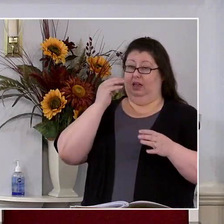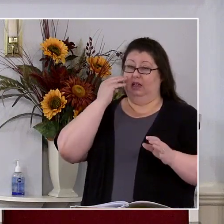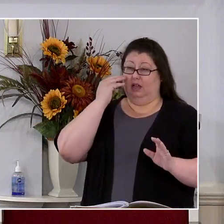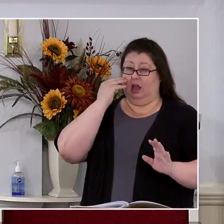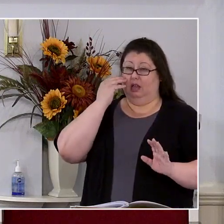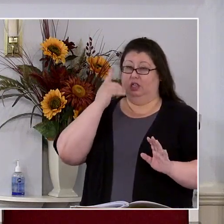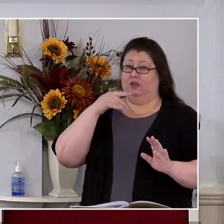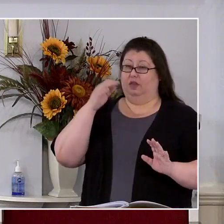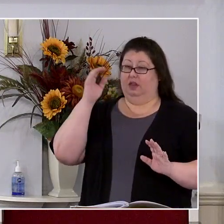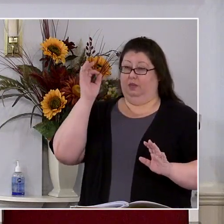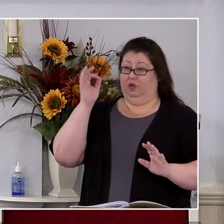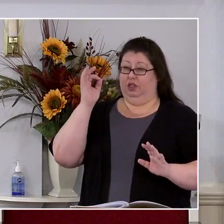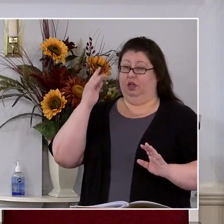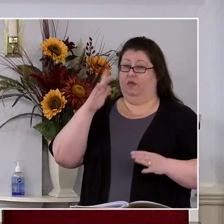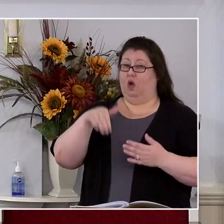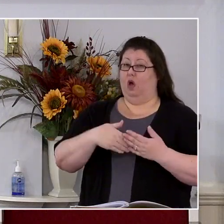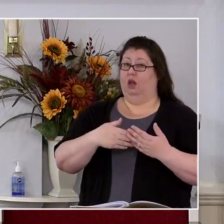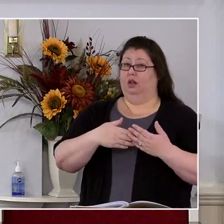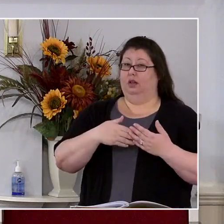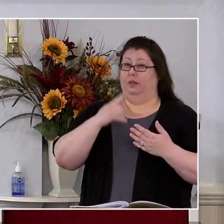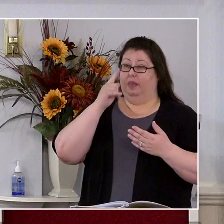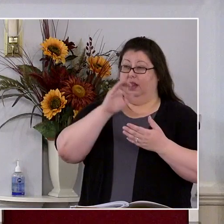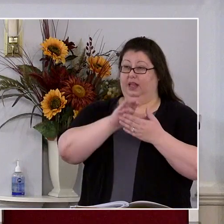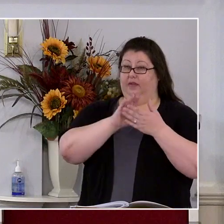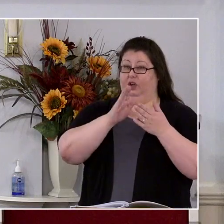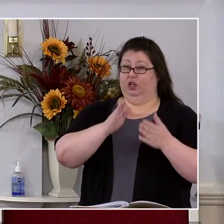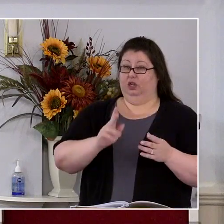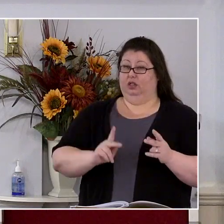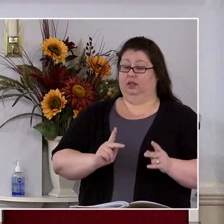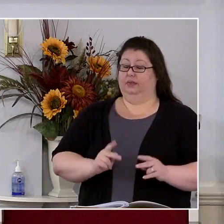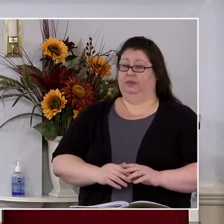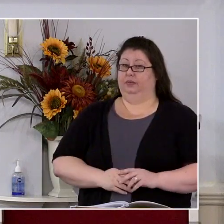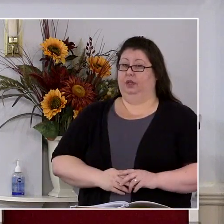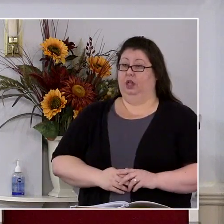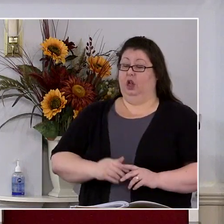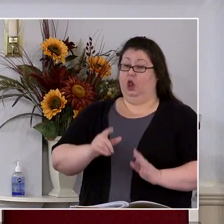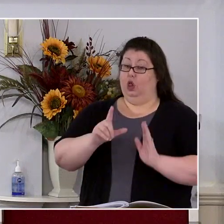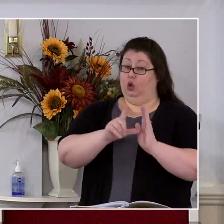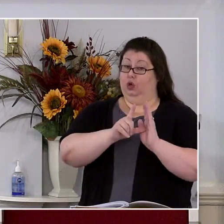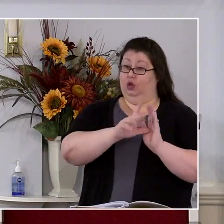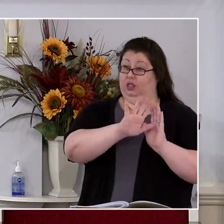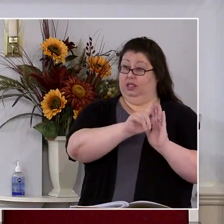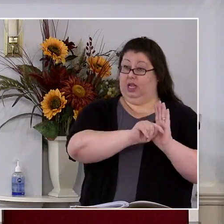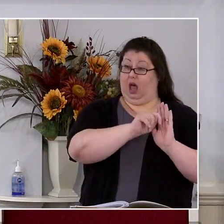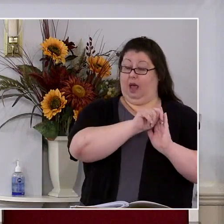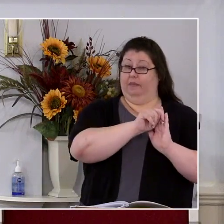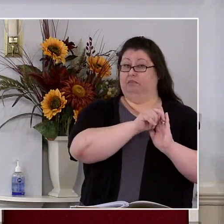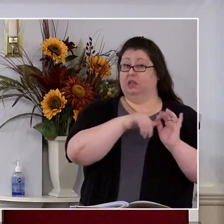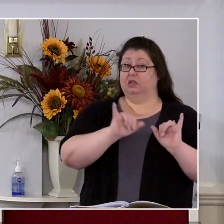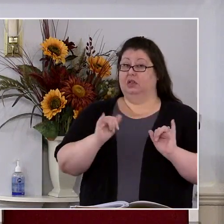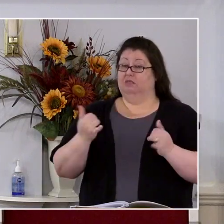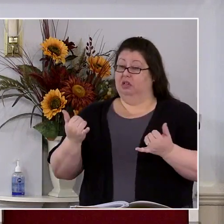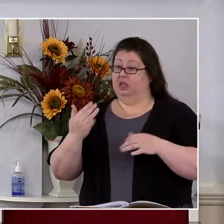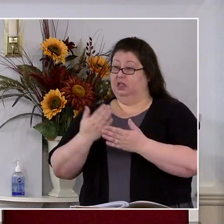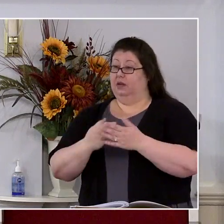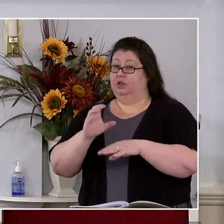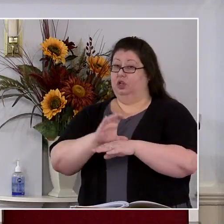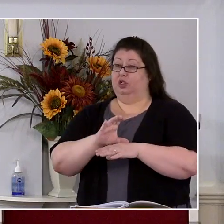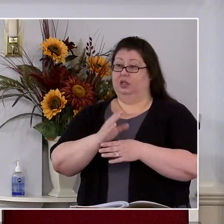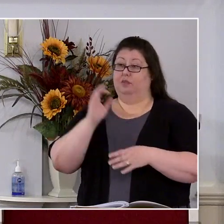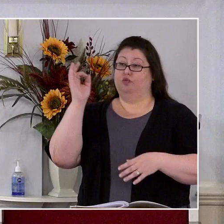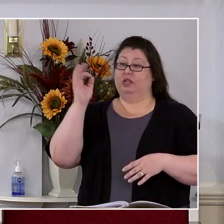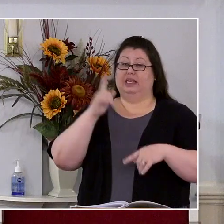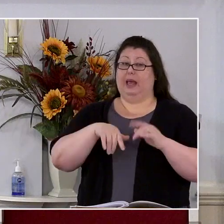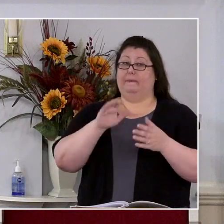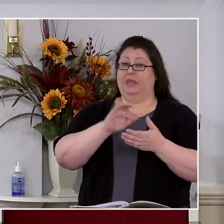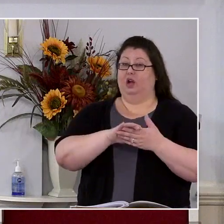the priesthood of all believers. In Luther's time, and still in some churches today, priests could not marry. We